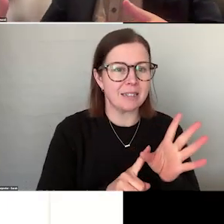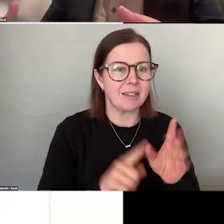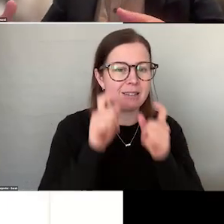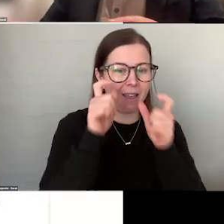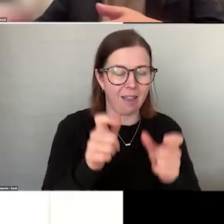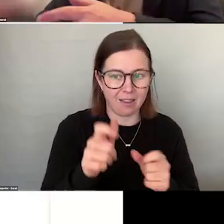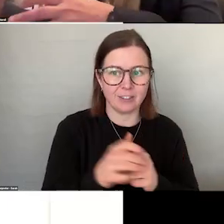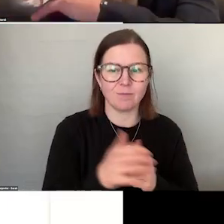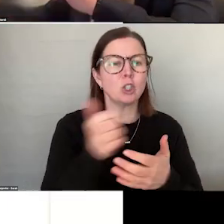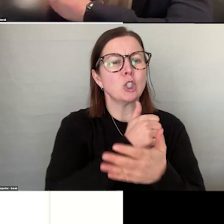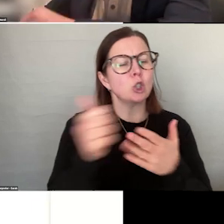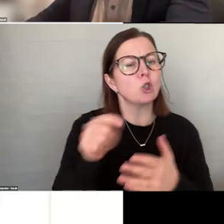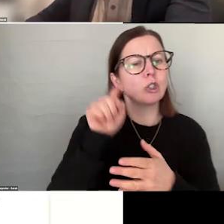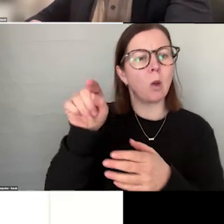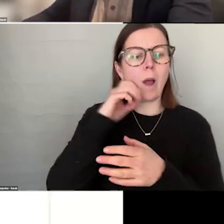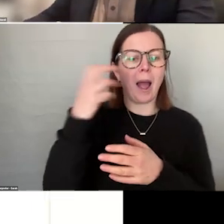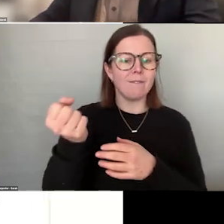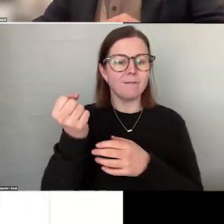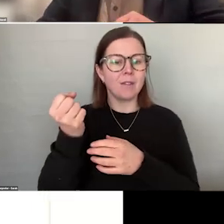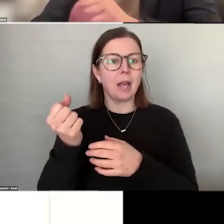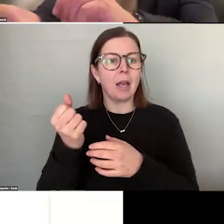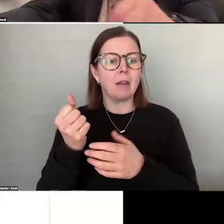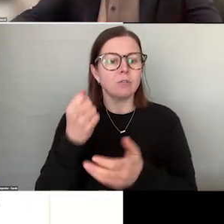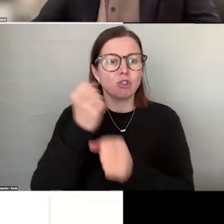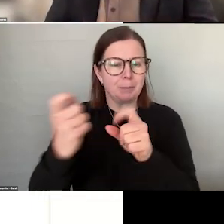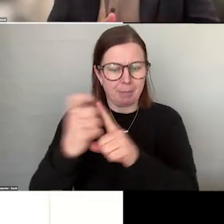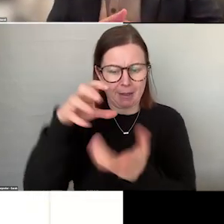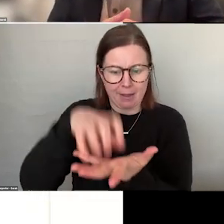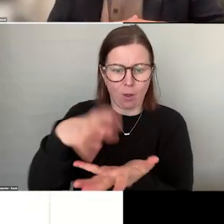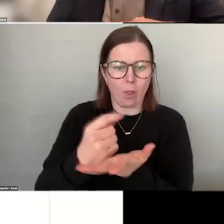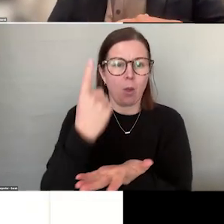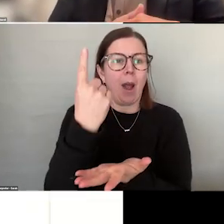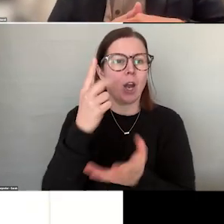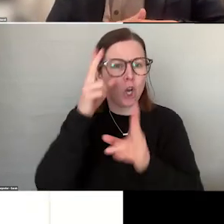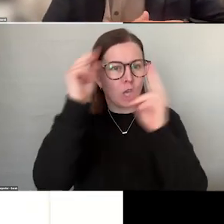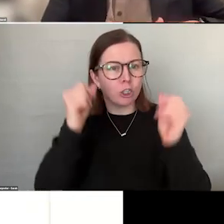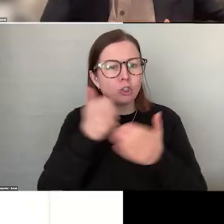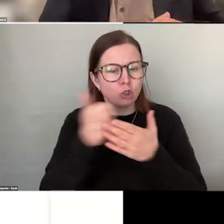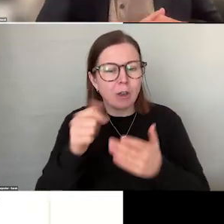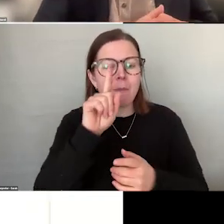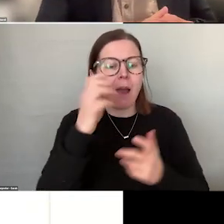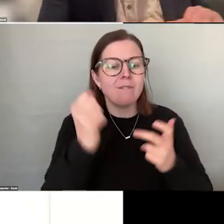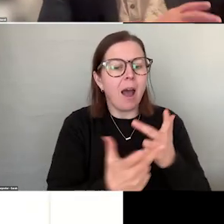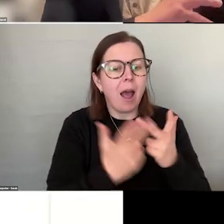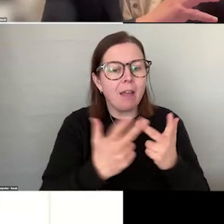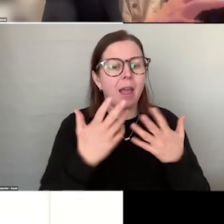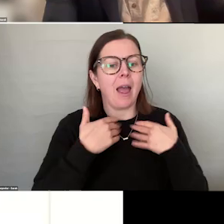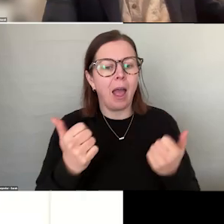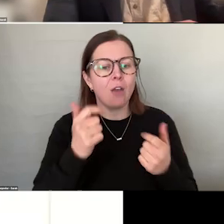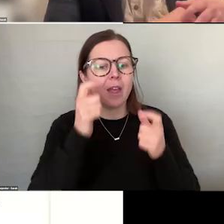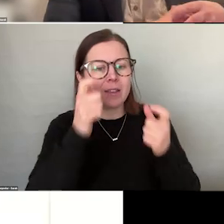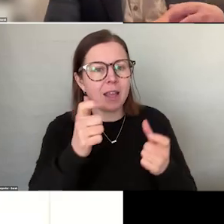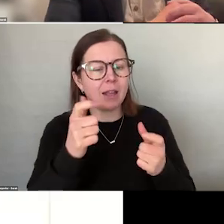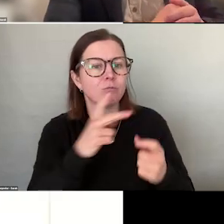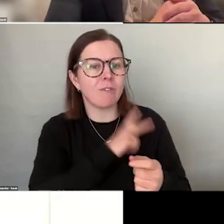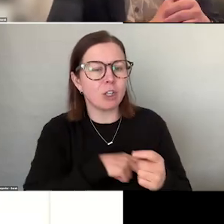a primary care nurse, but allied health professionals will be working in other private businesses.